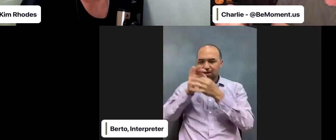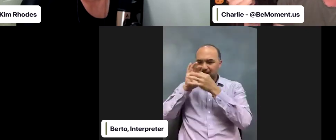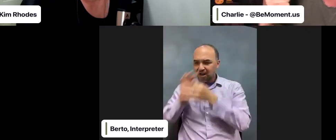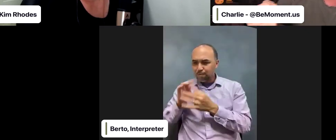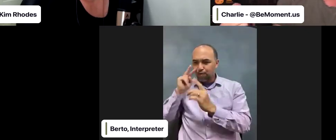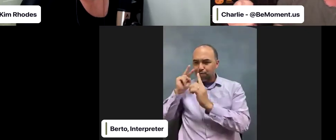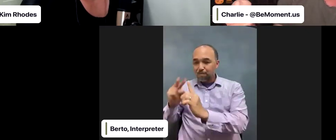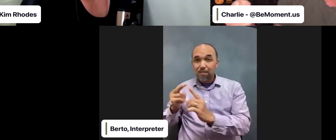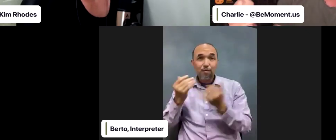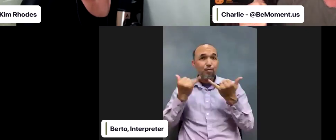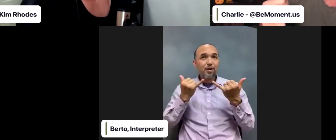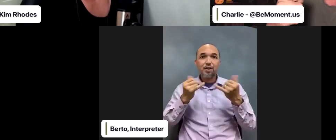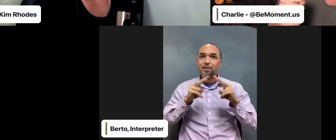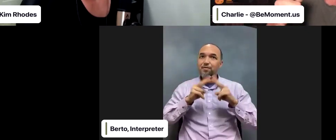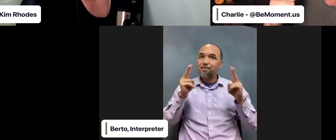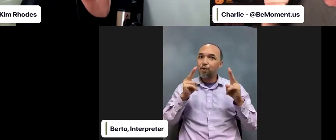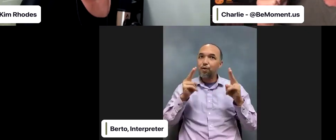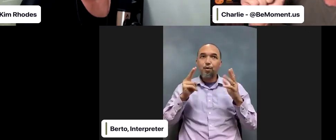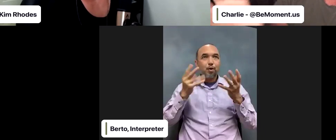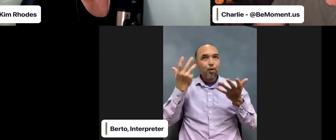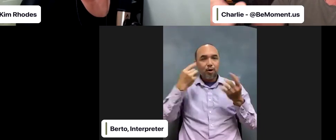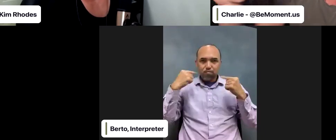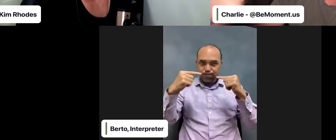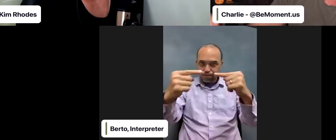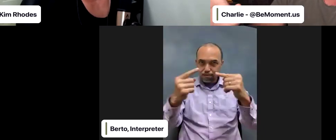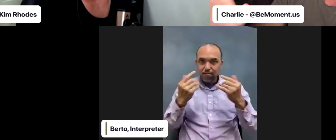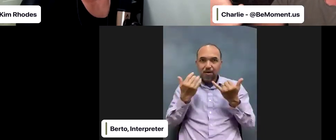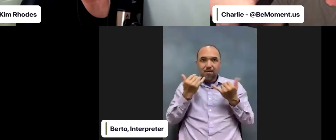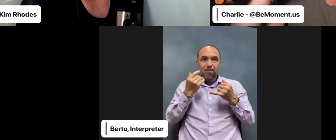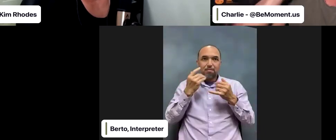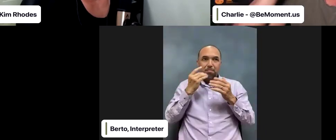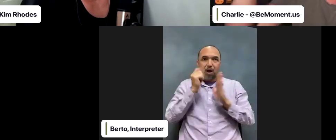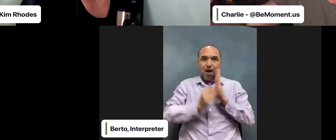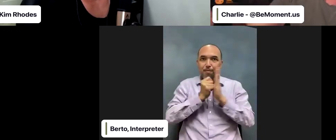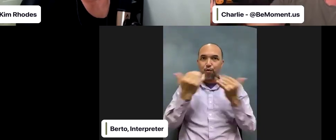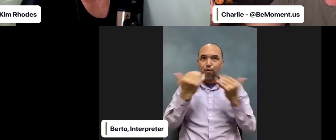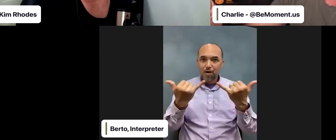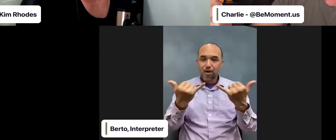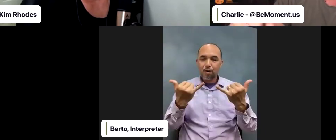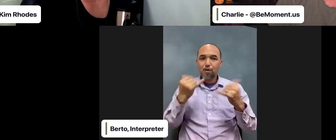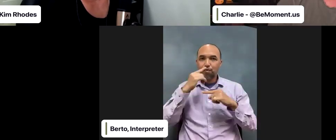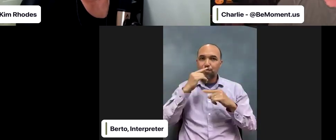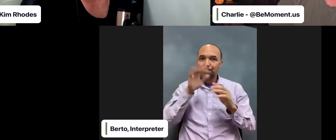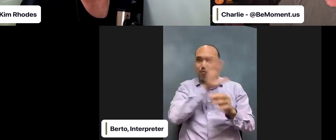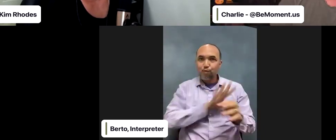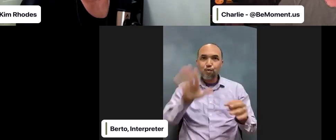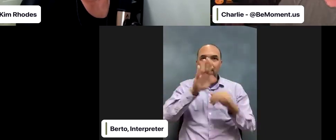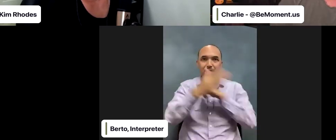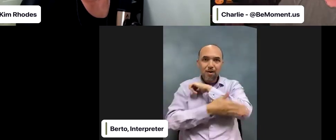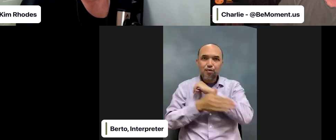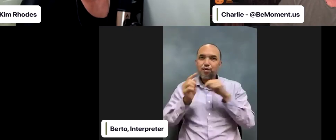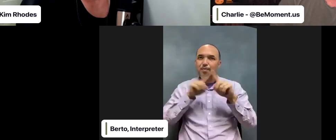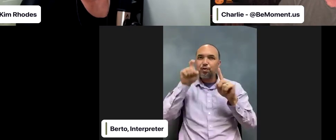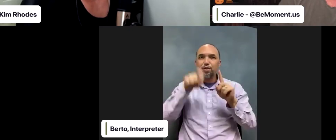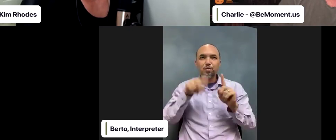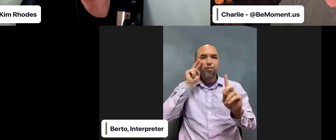in a lot of places around the country, to take a look at your perspective rather than it being so attached to it. And I just appreciate